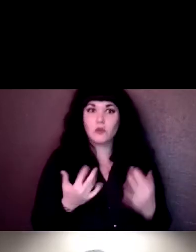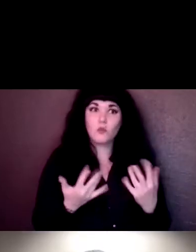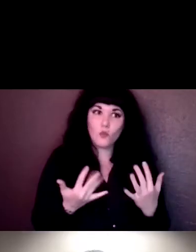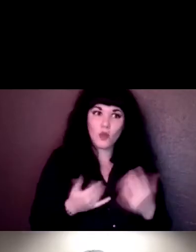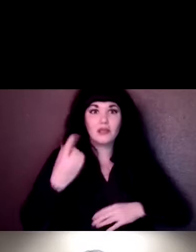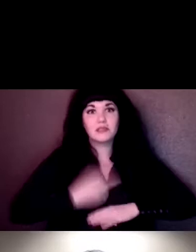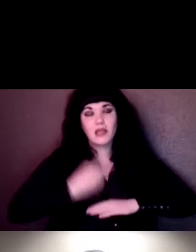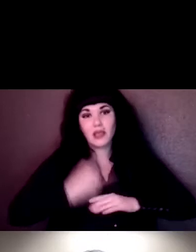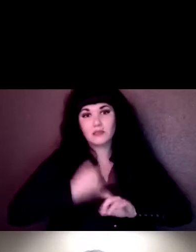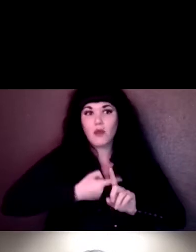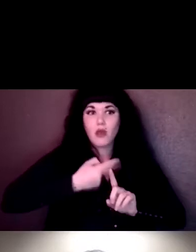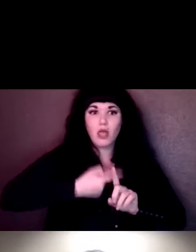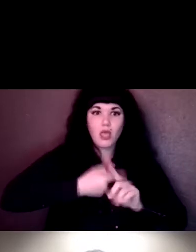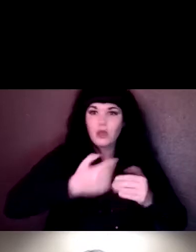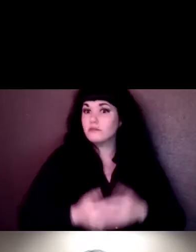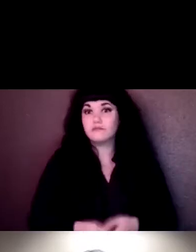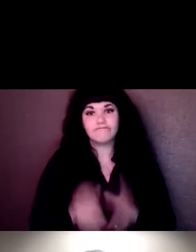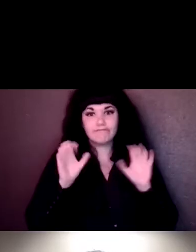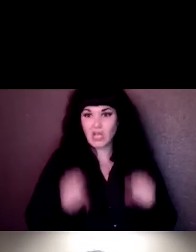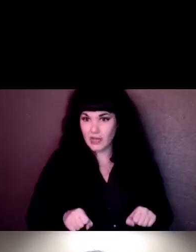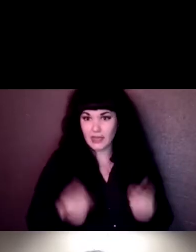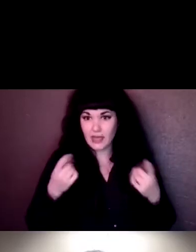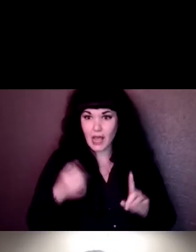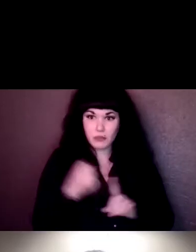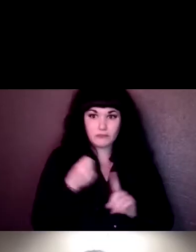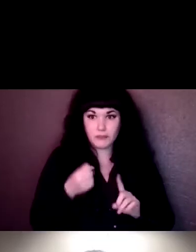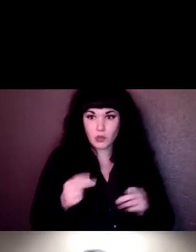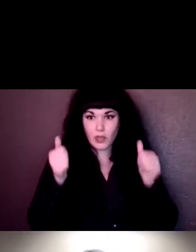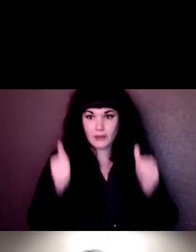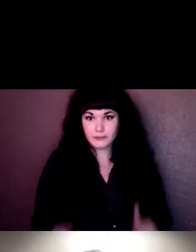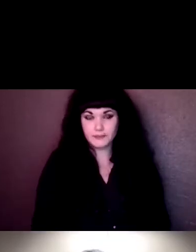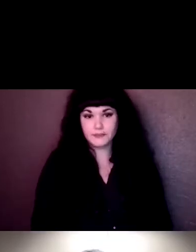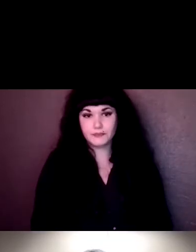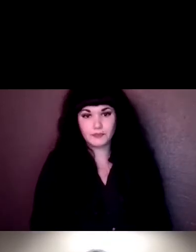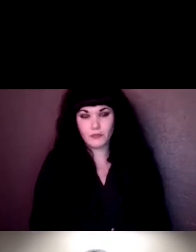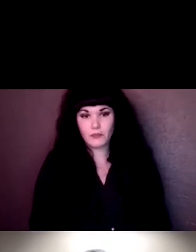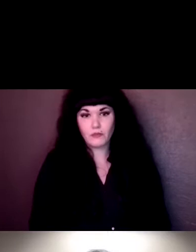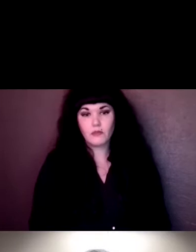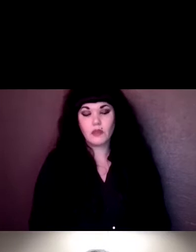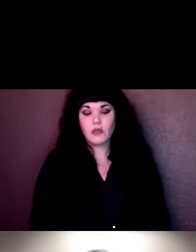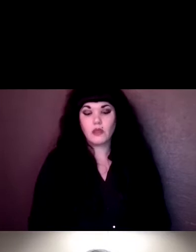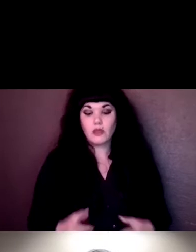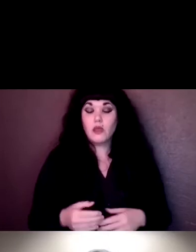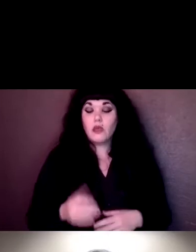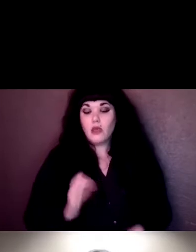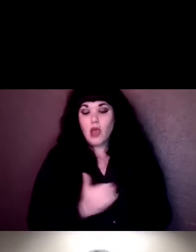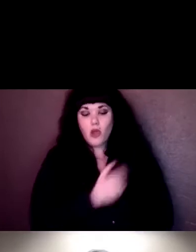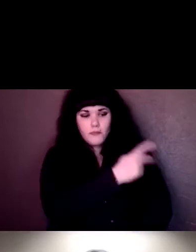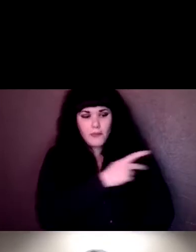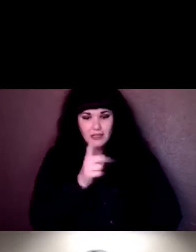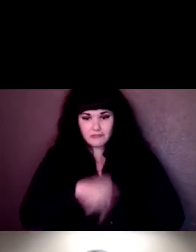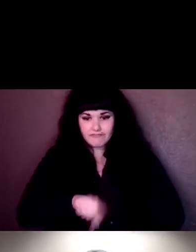achieve this. We can achieve that very quickly. Many of our patients are going to be afflicted with muscle